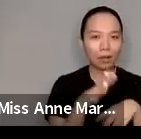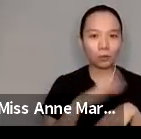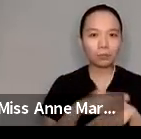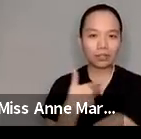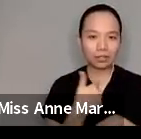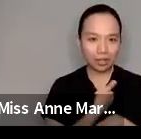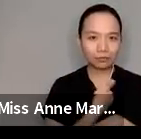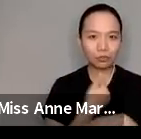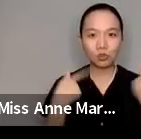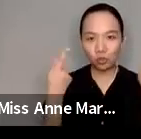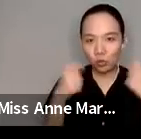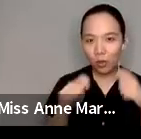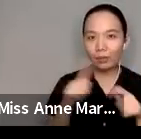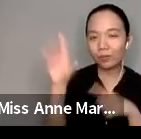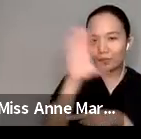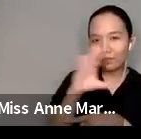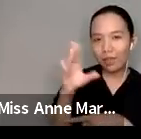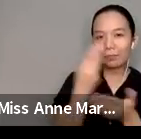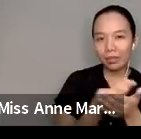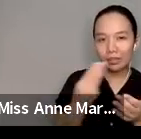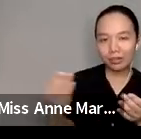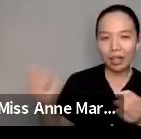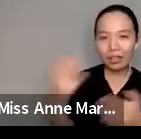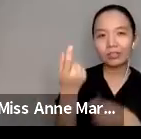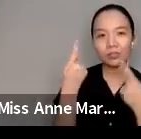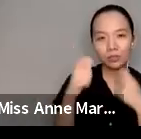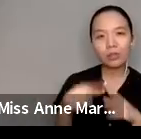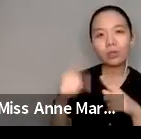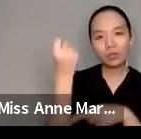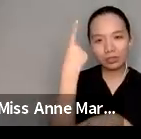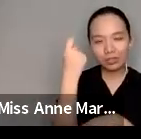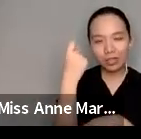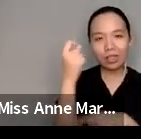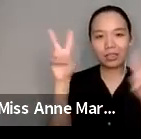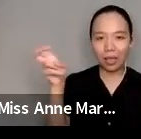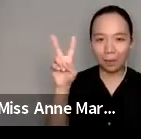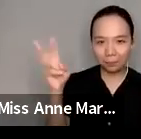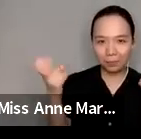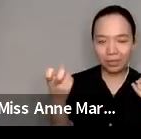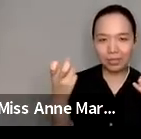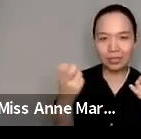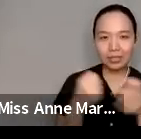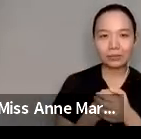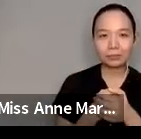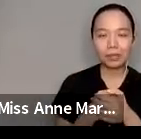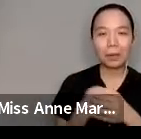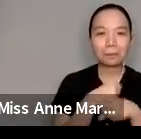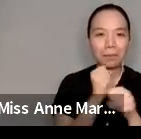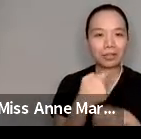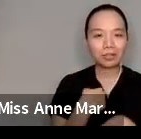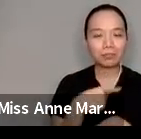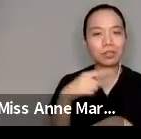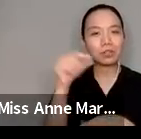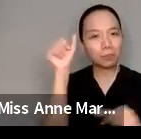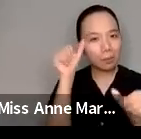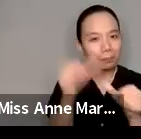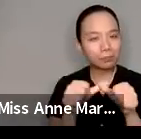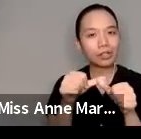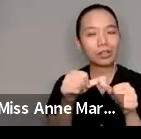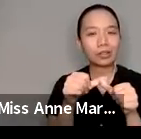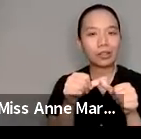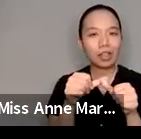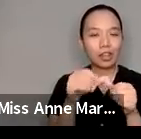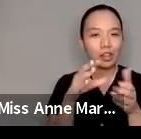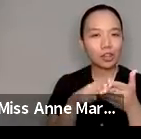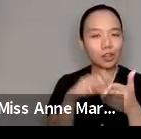try to find the material on own and understand the topics, it makes me remember the learning for the longer